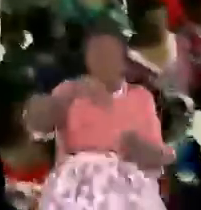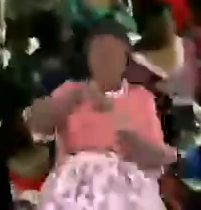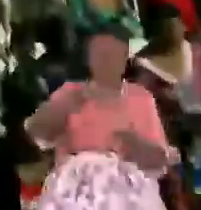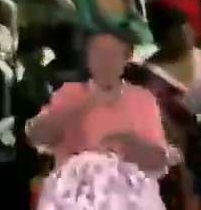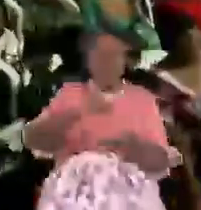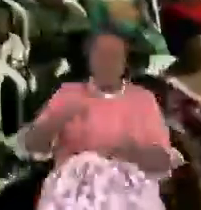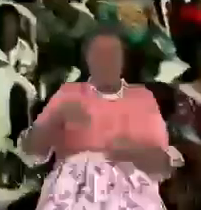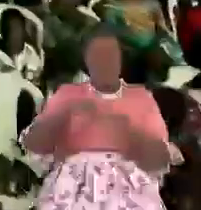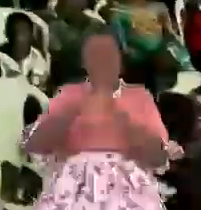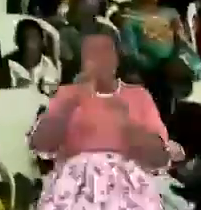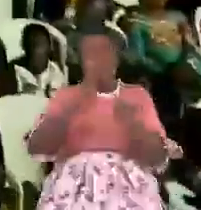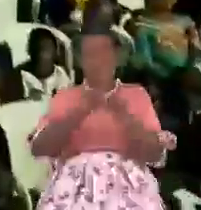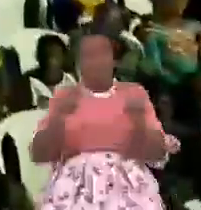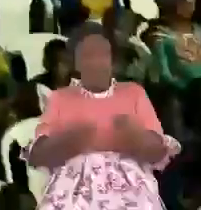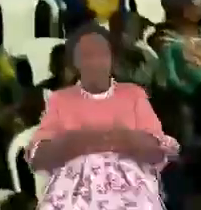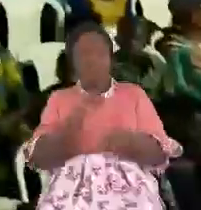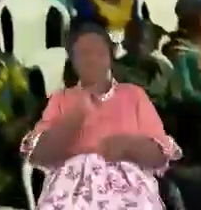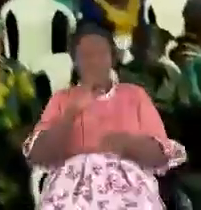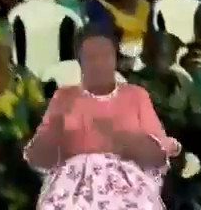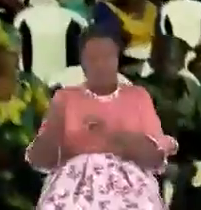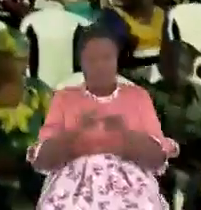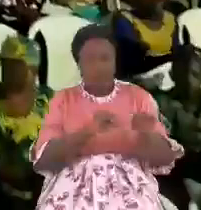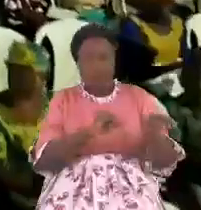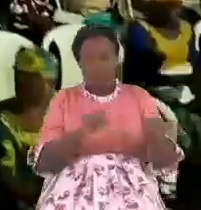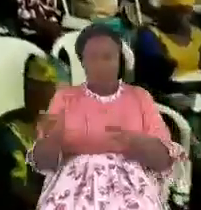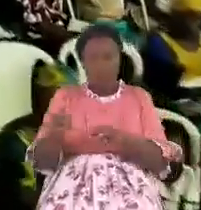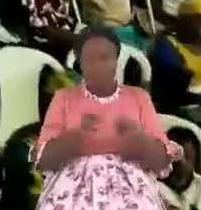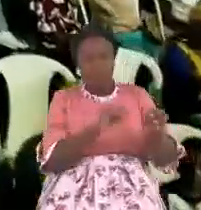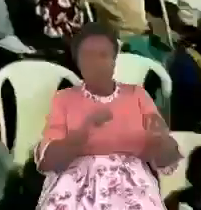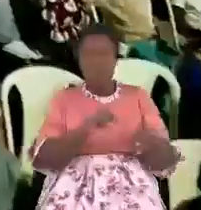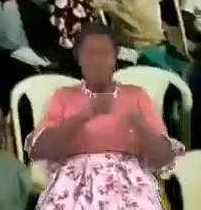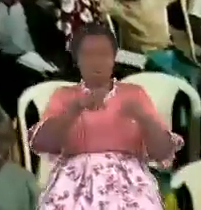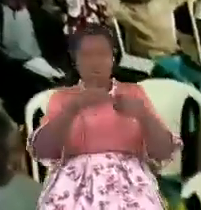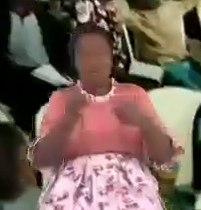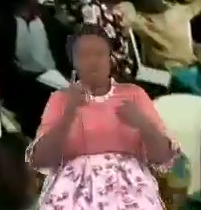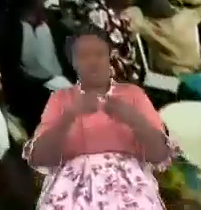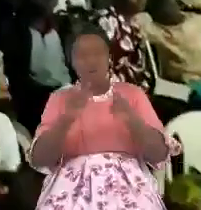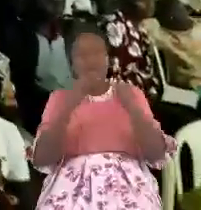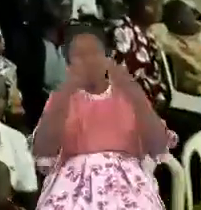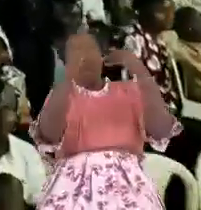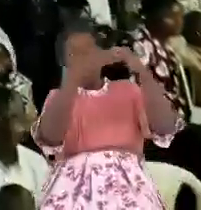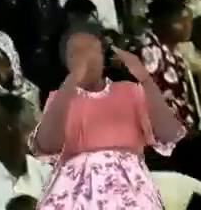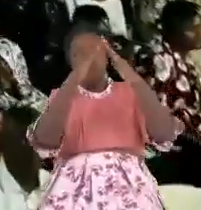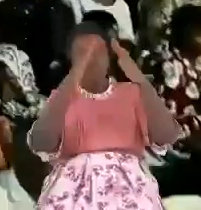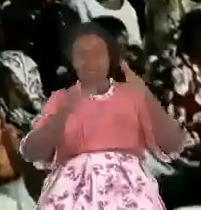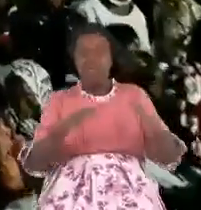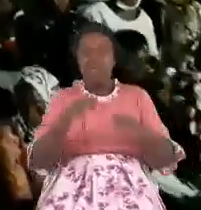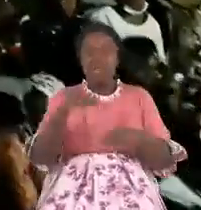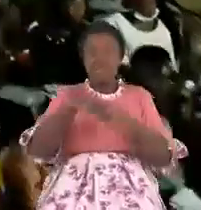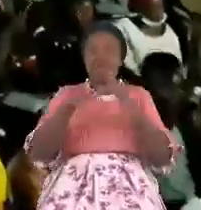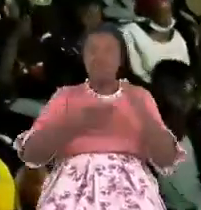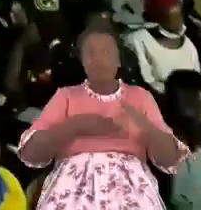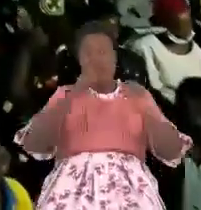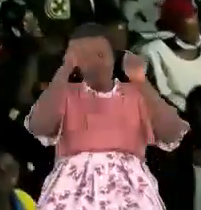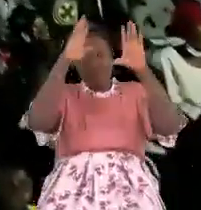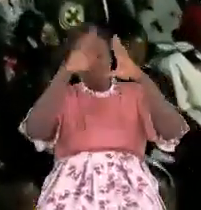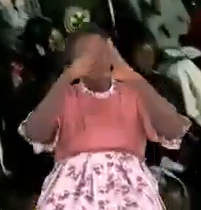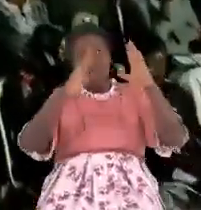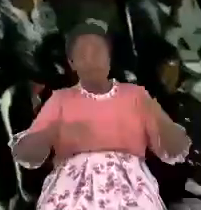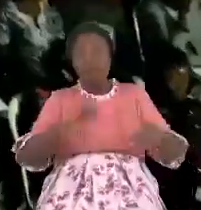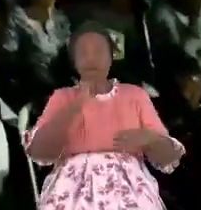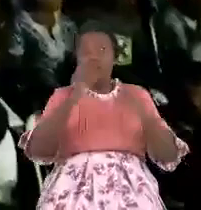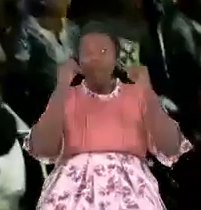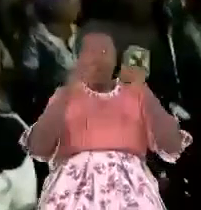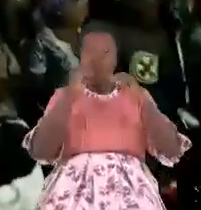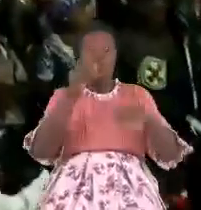place it's moving it's going to the evolution in my father's house are many mansions if